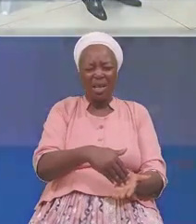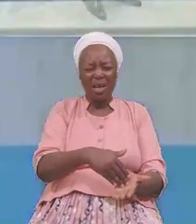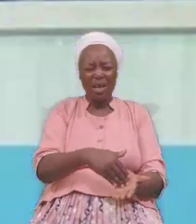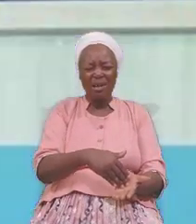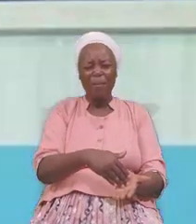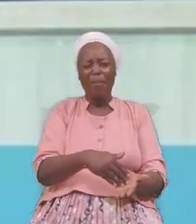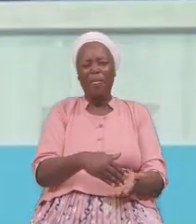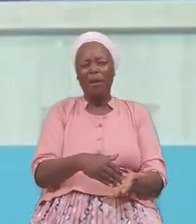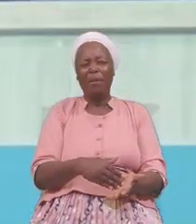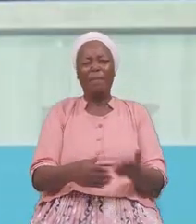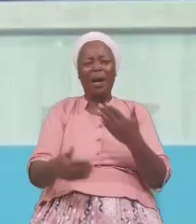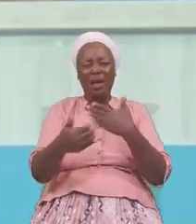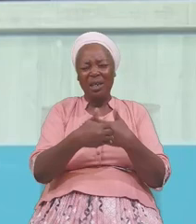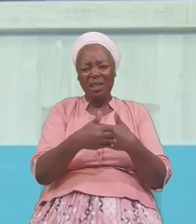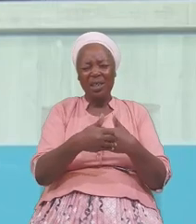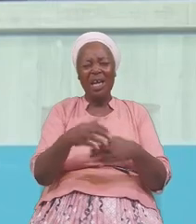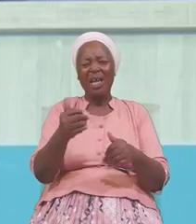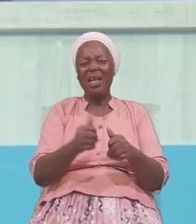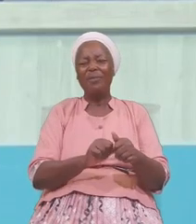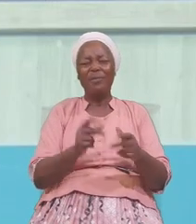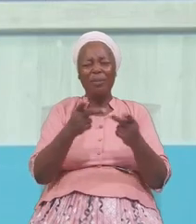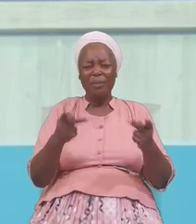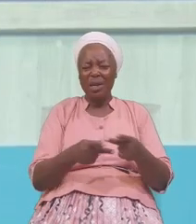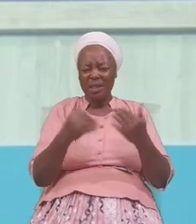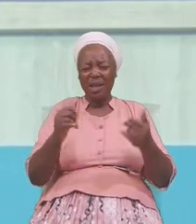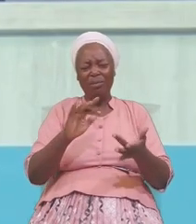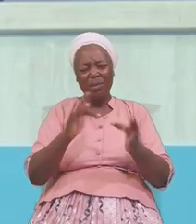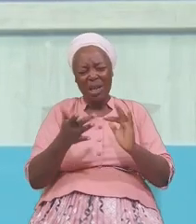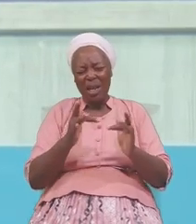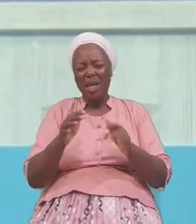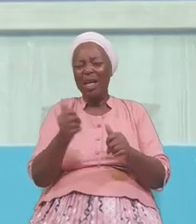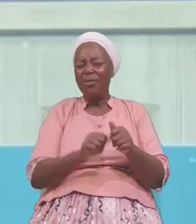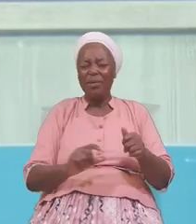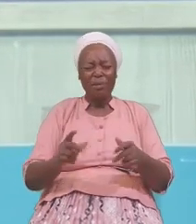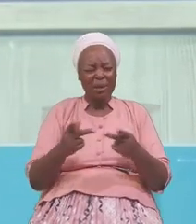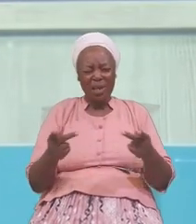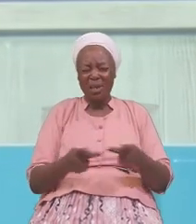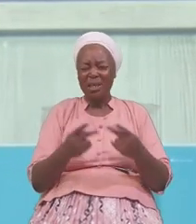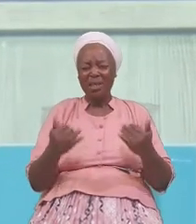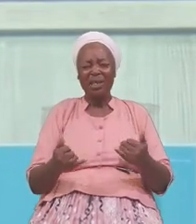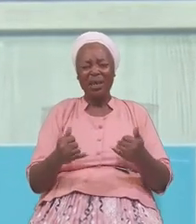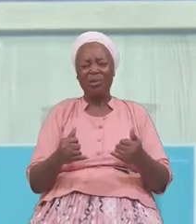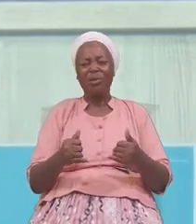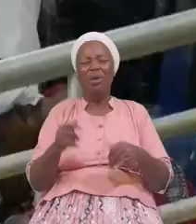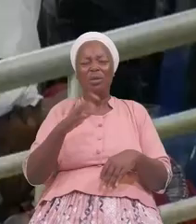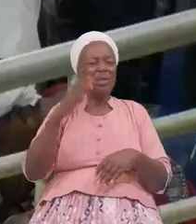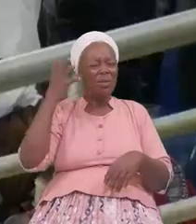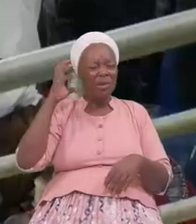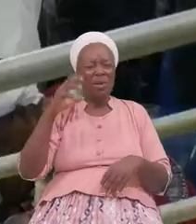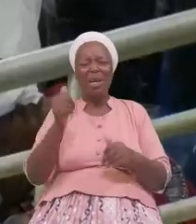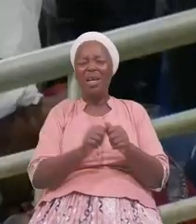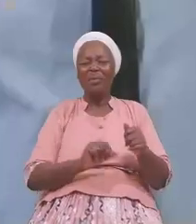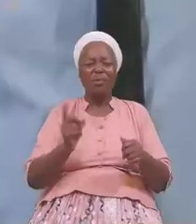middle, back, everywhere, online, everywhere, over the radio,